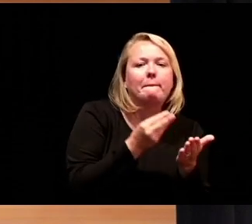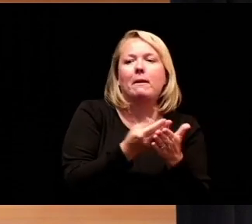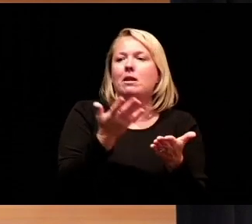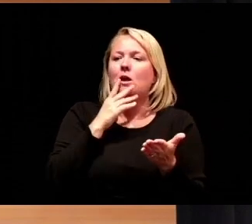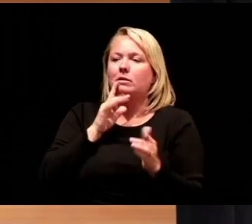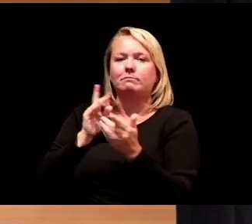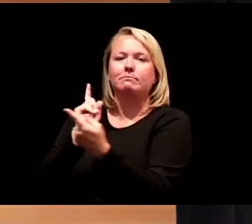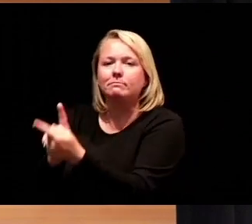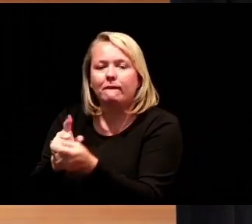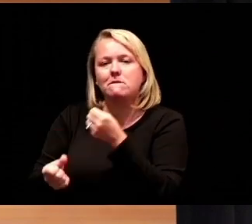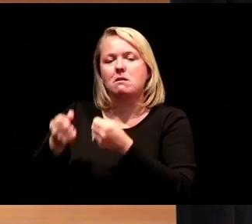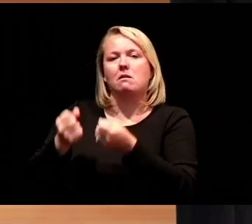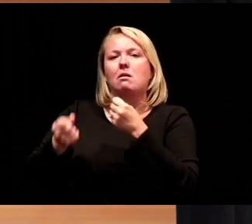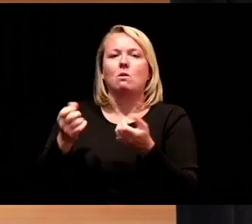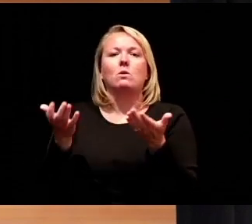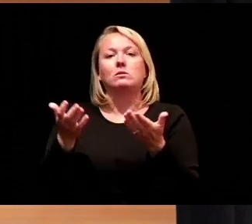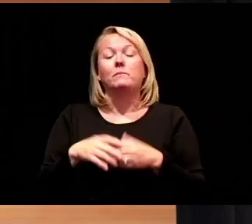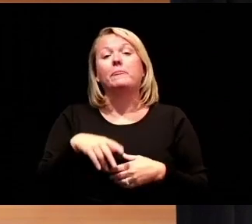according to a study, we had